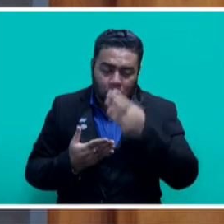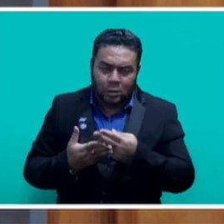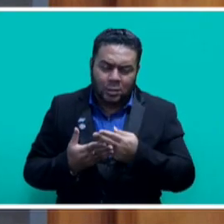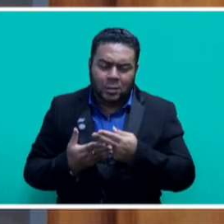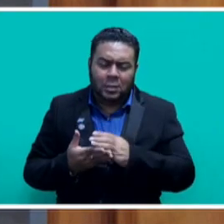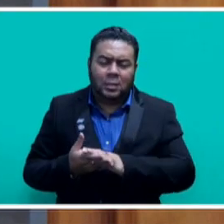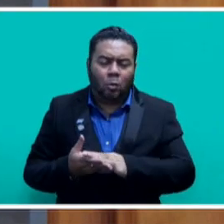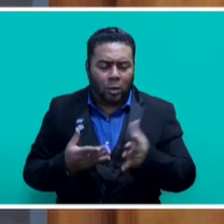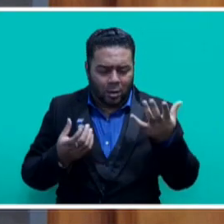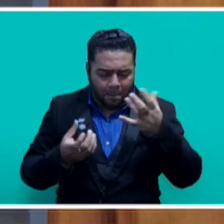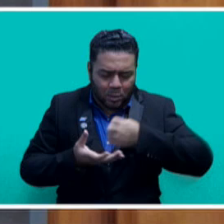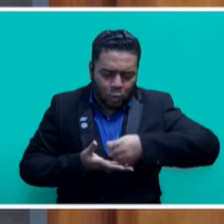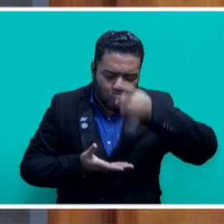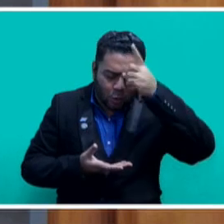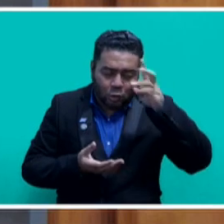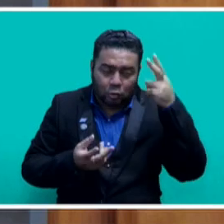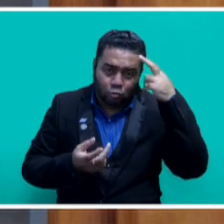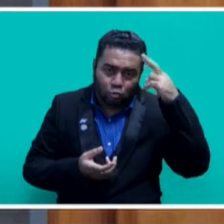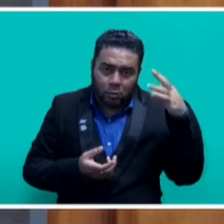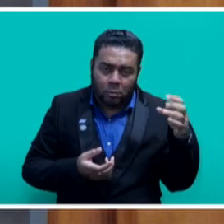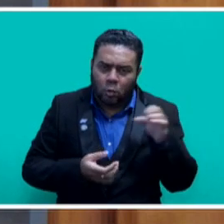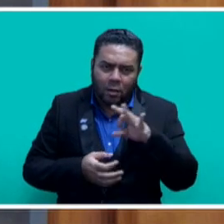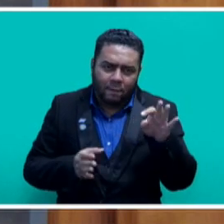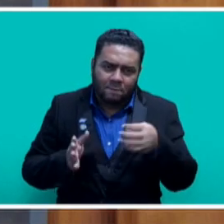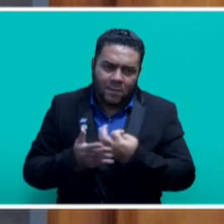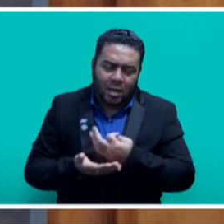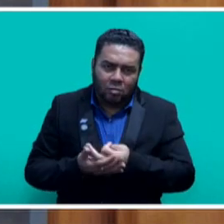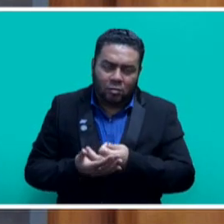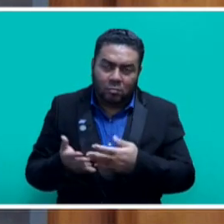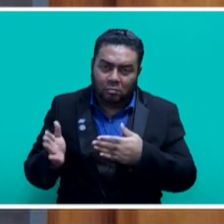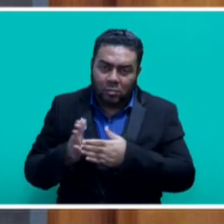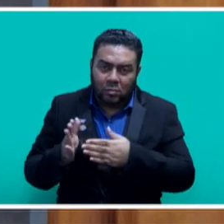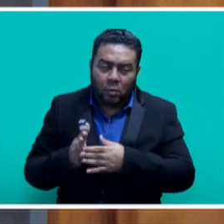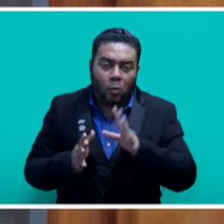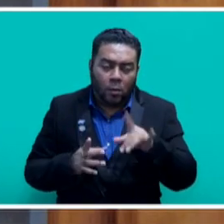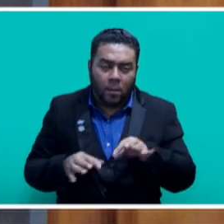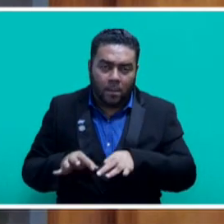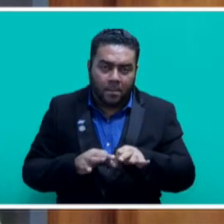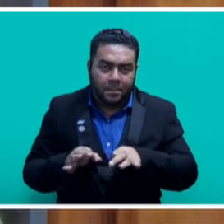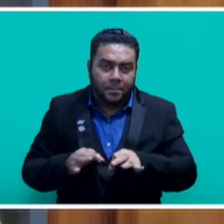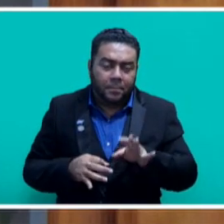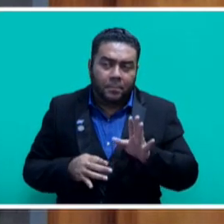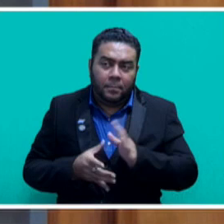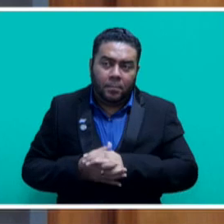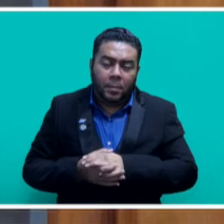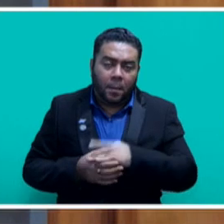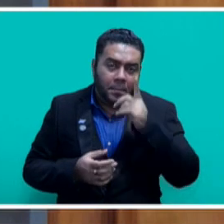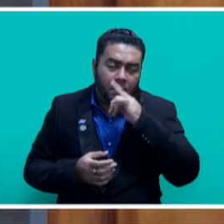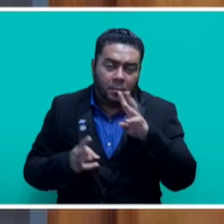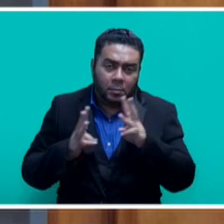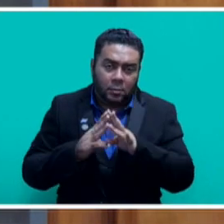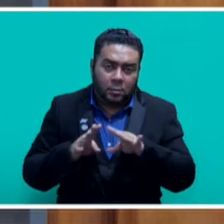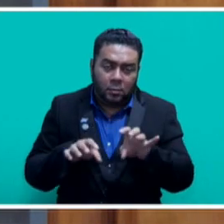the educational dream without financial barriers, one of the initiatives of the People's Coalition Government is